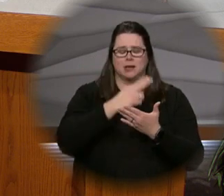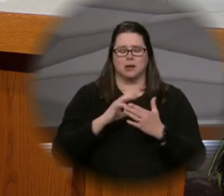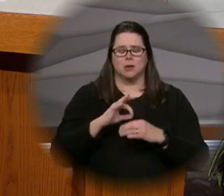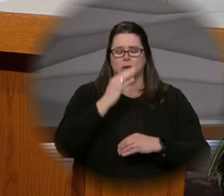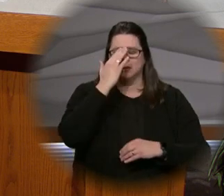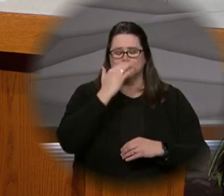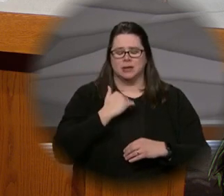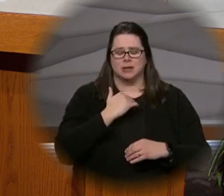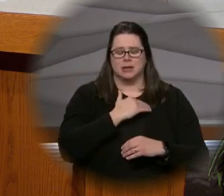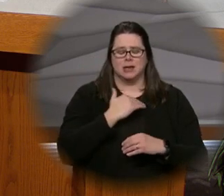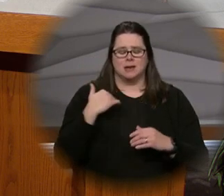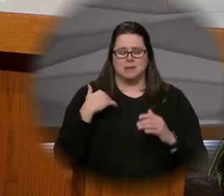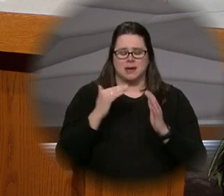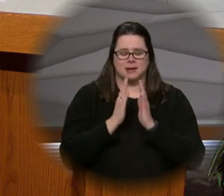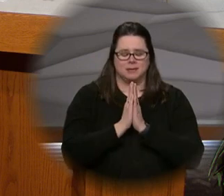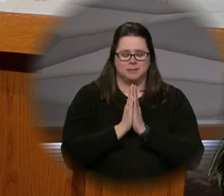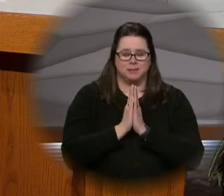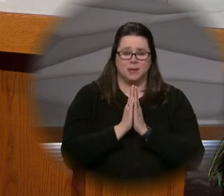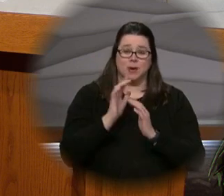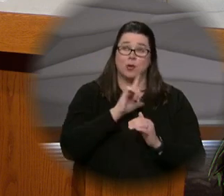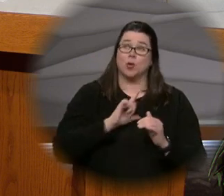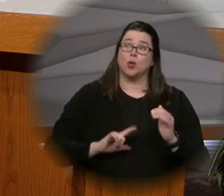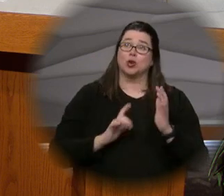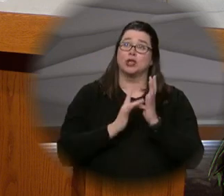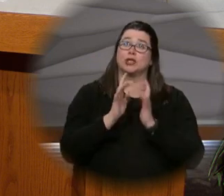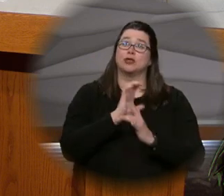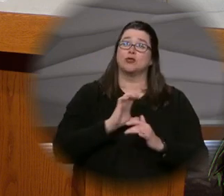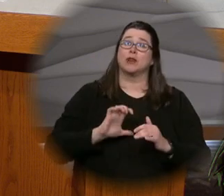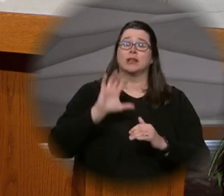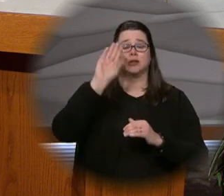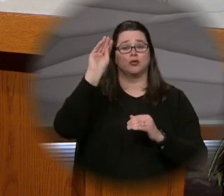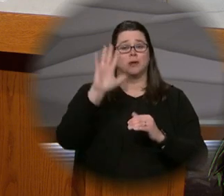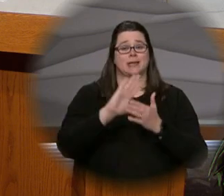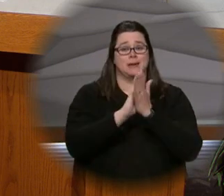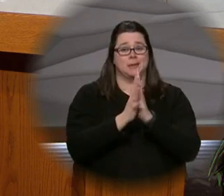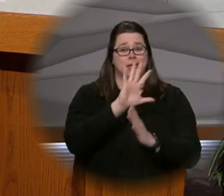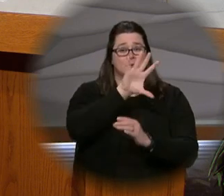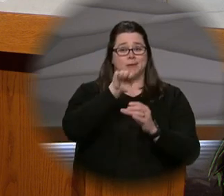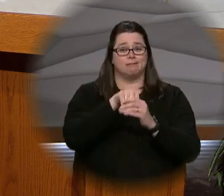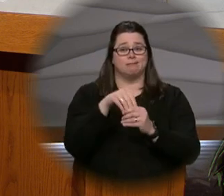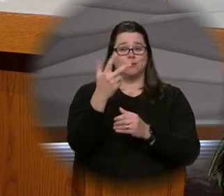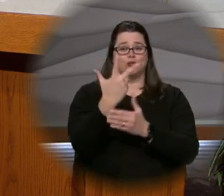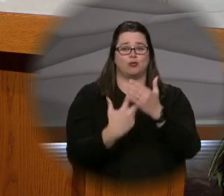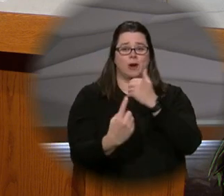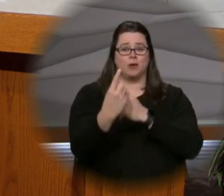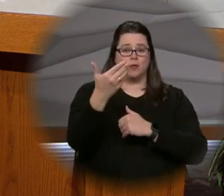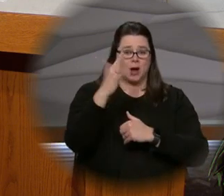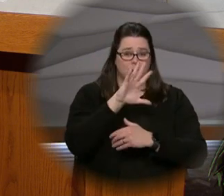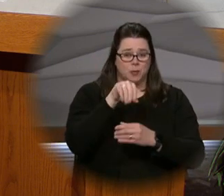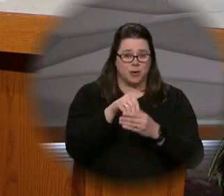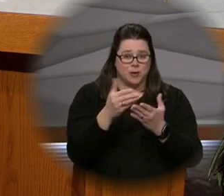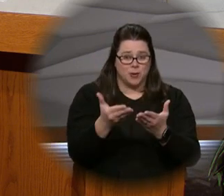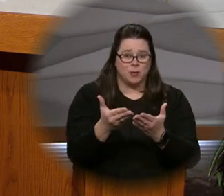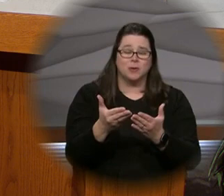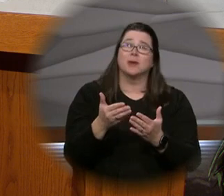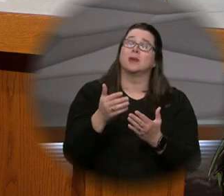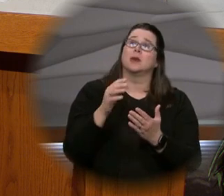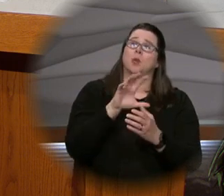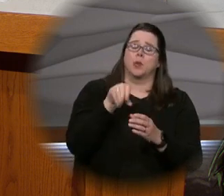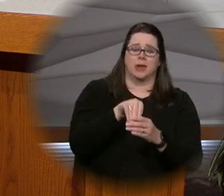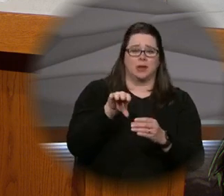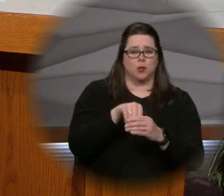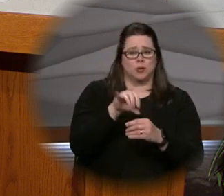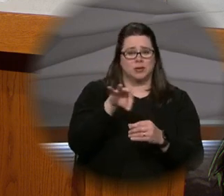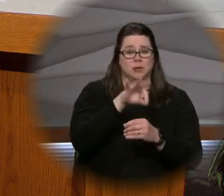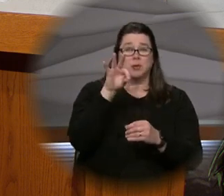Son, the Holy Spirit. Amen. The grace and peace of Triune God be with each of you. And with your spirit. We're here because we love God, and because we